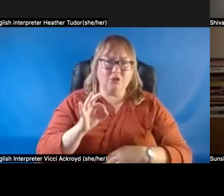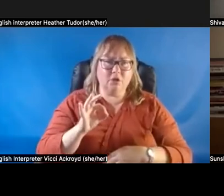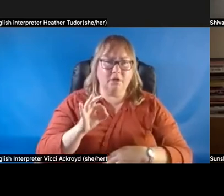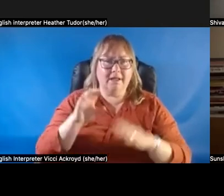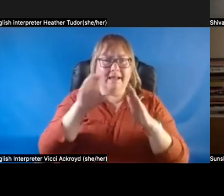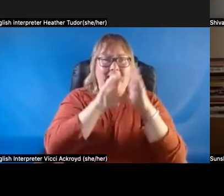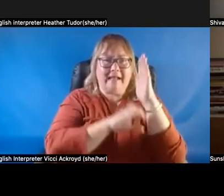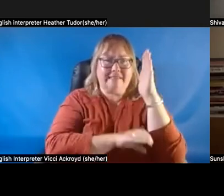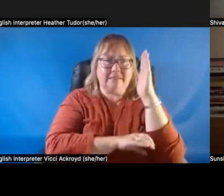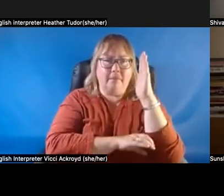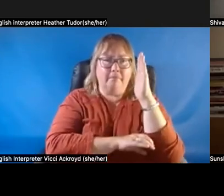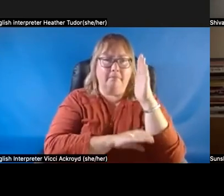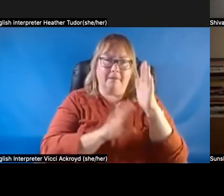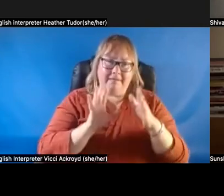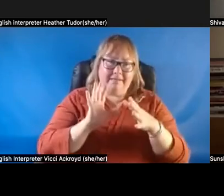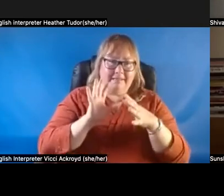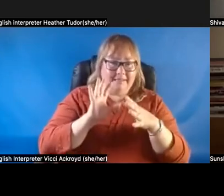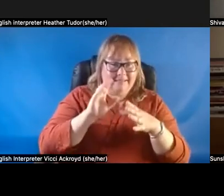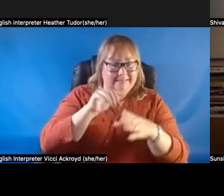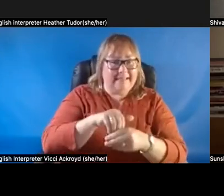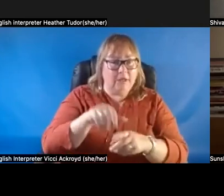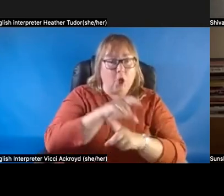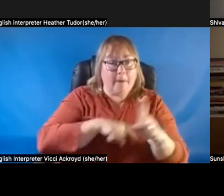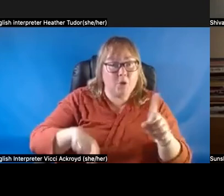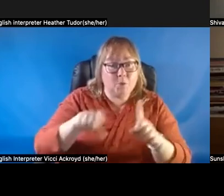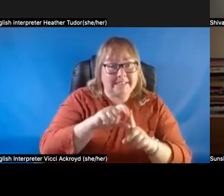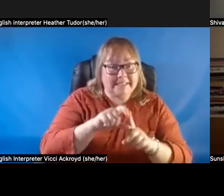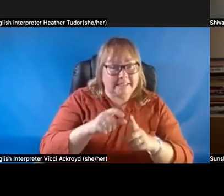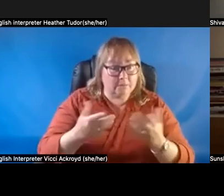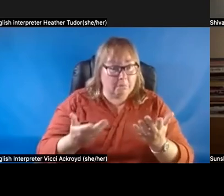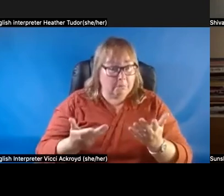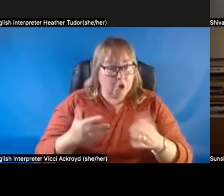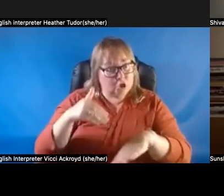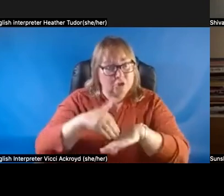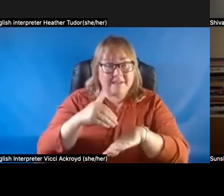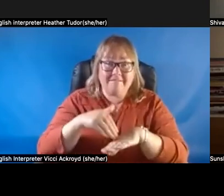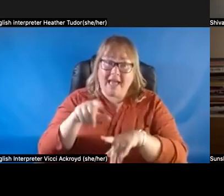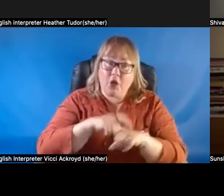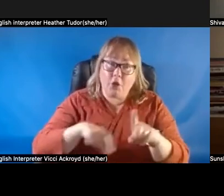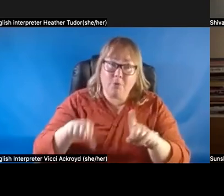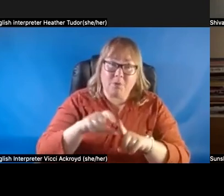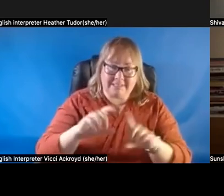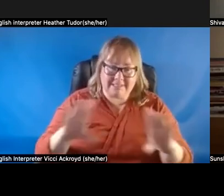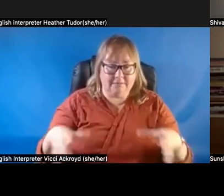in the communities as well? How does that affect communities